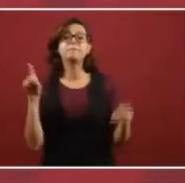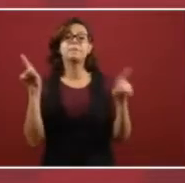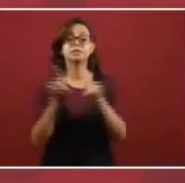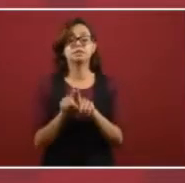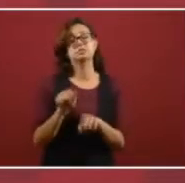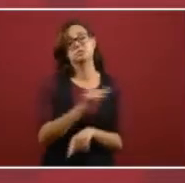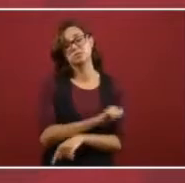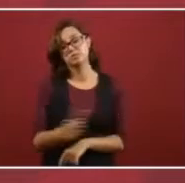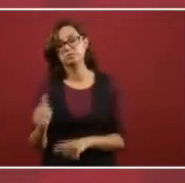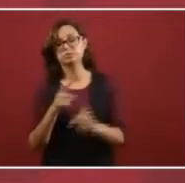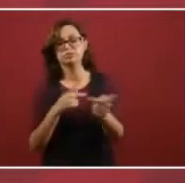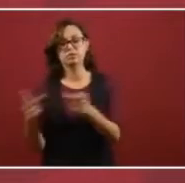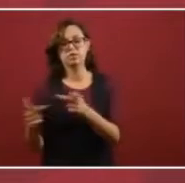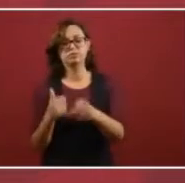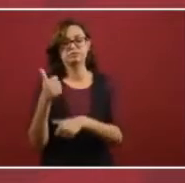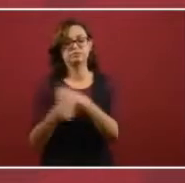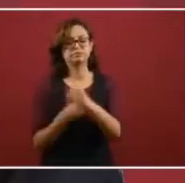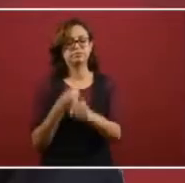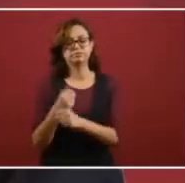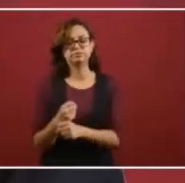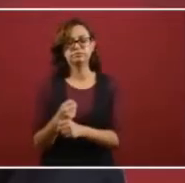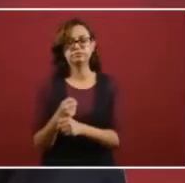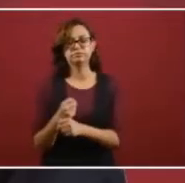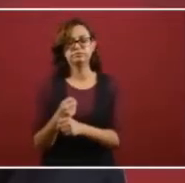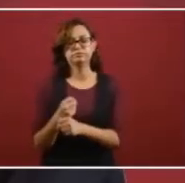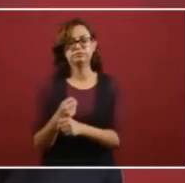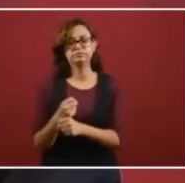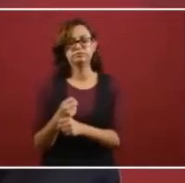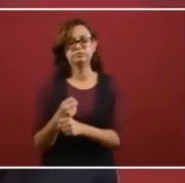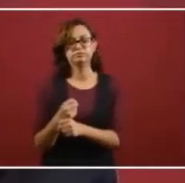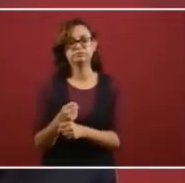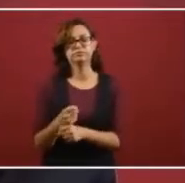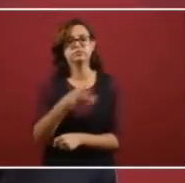The plan for 6 years